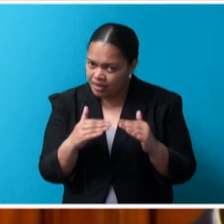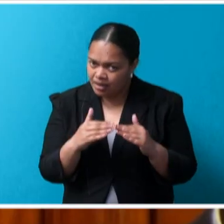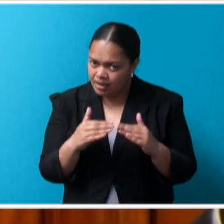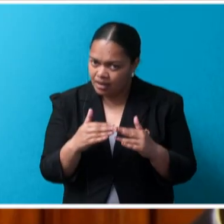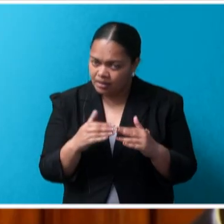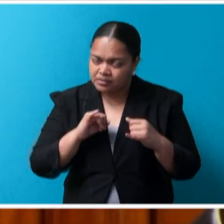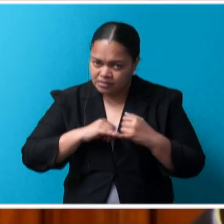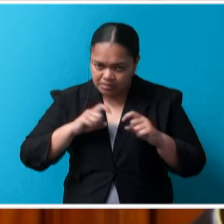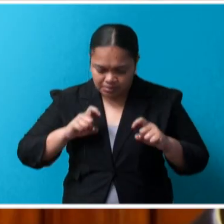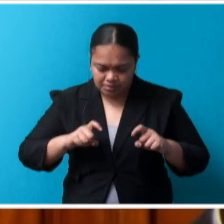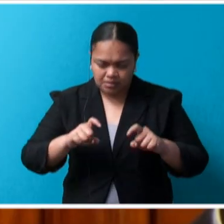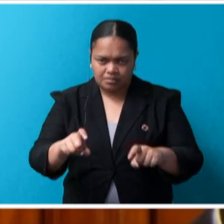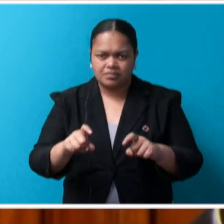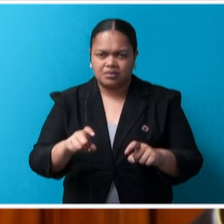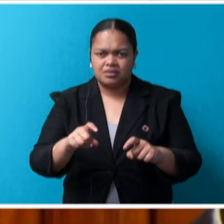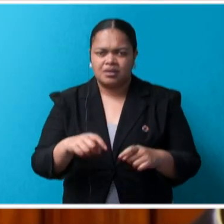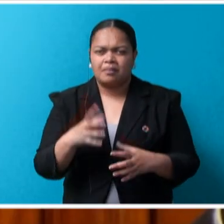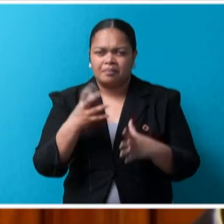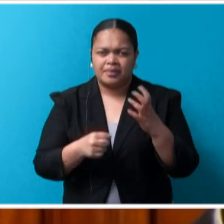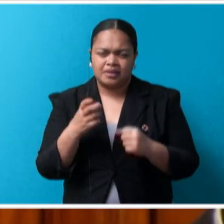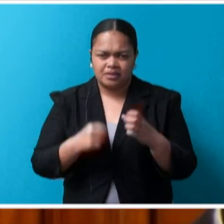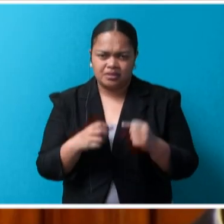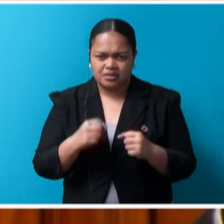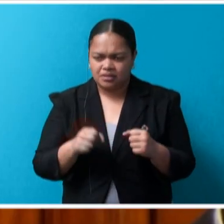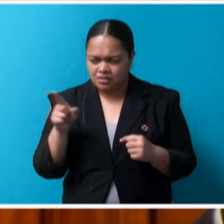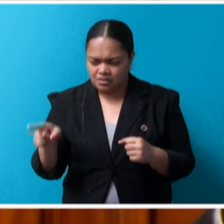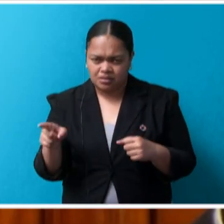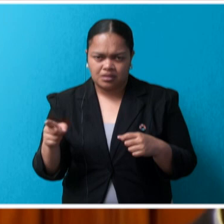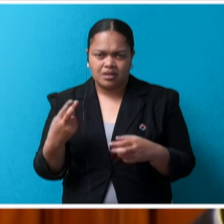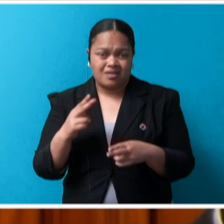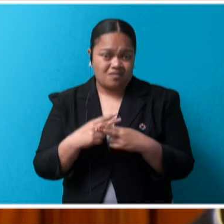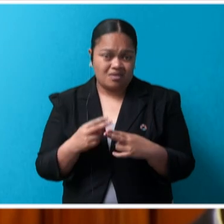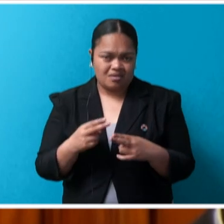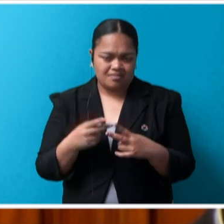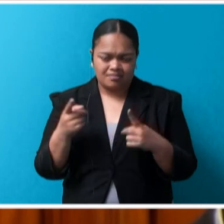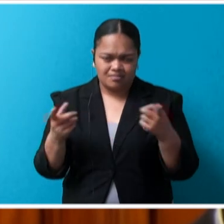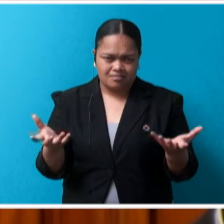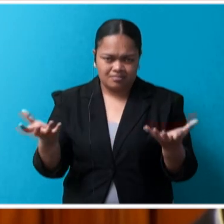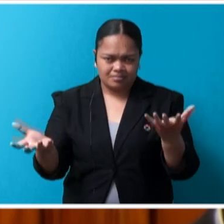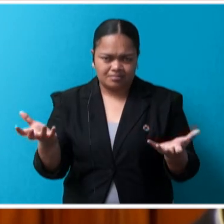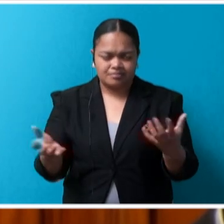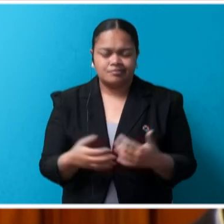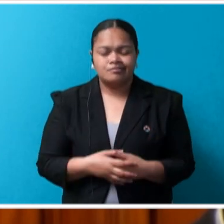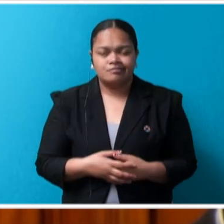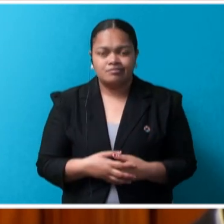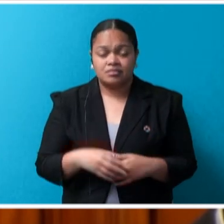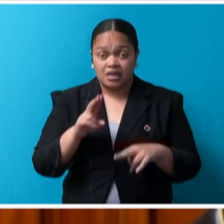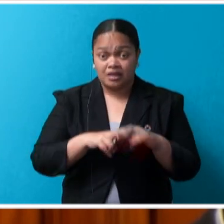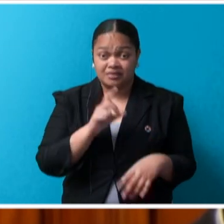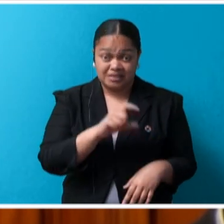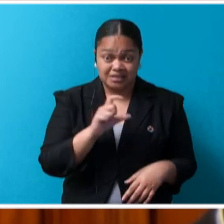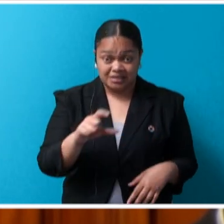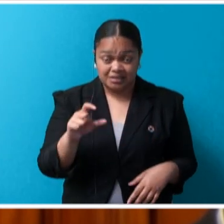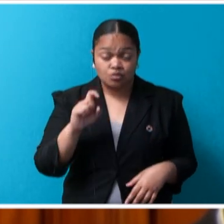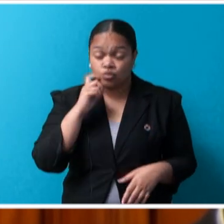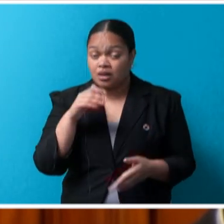raw milk pricing to Fiji Competition and Consumer Commission. An independent assessment by the FCCC would help